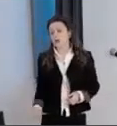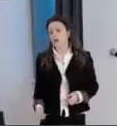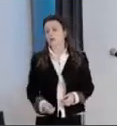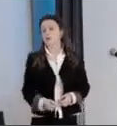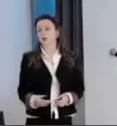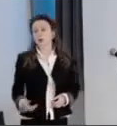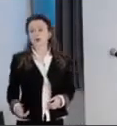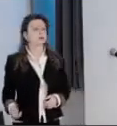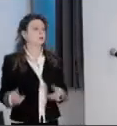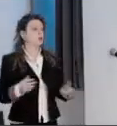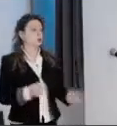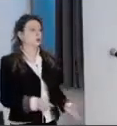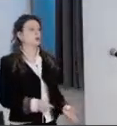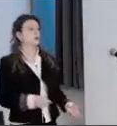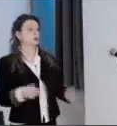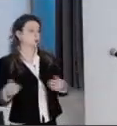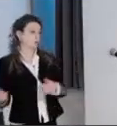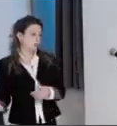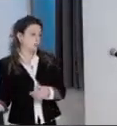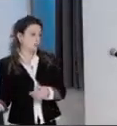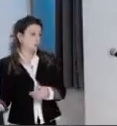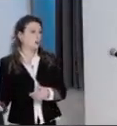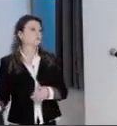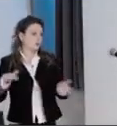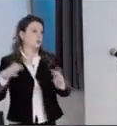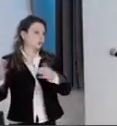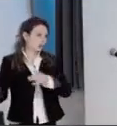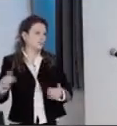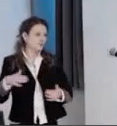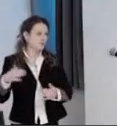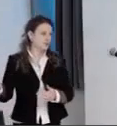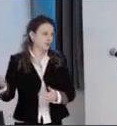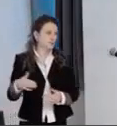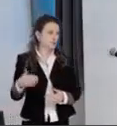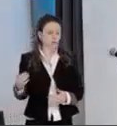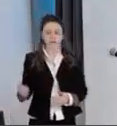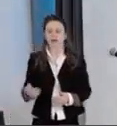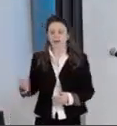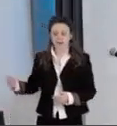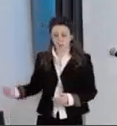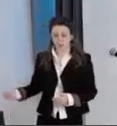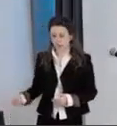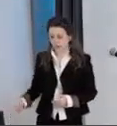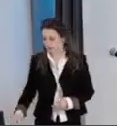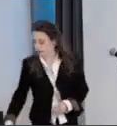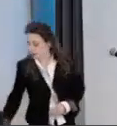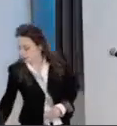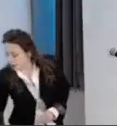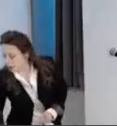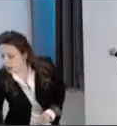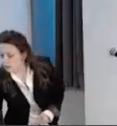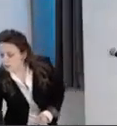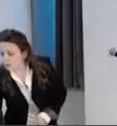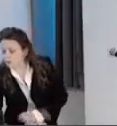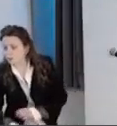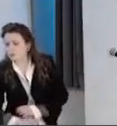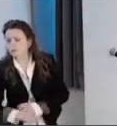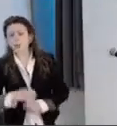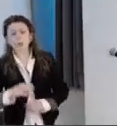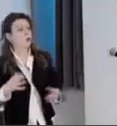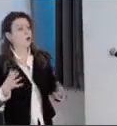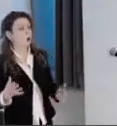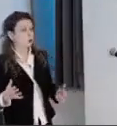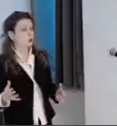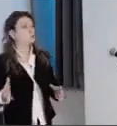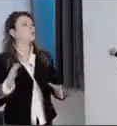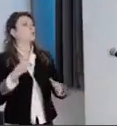just awareness of formal properties such as colors or shapes. This is why these views are also called anti-formalist.